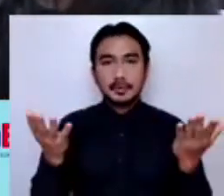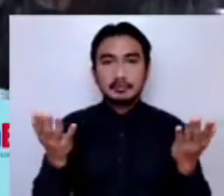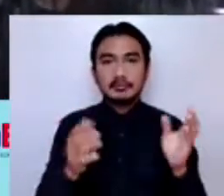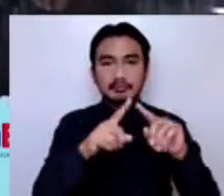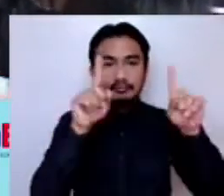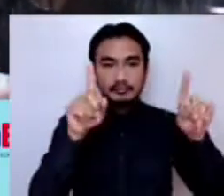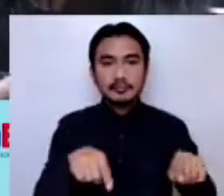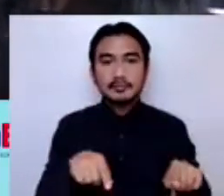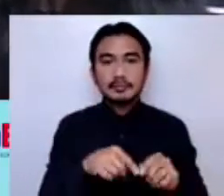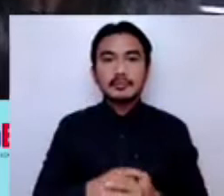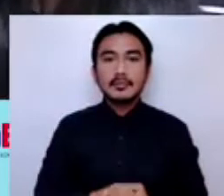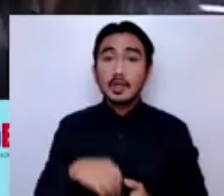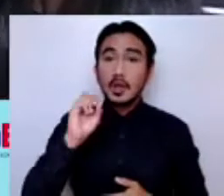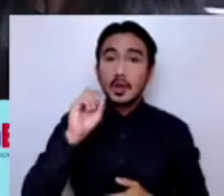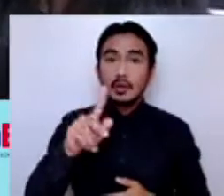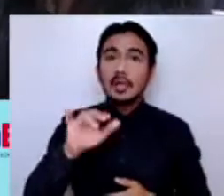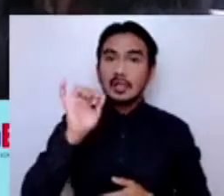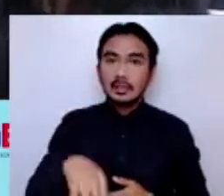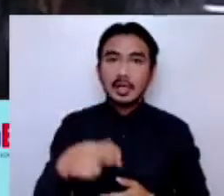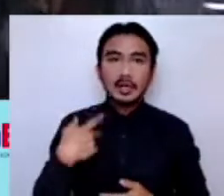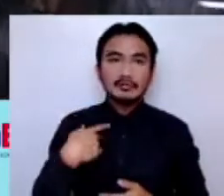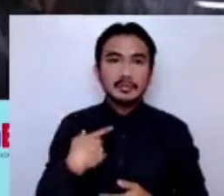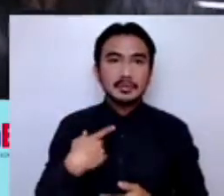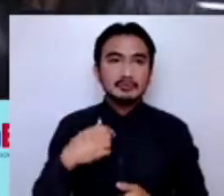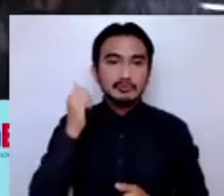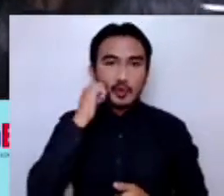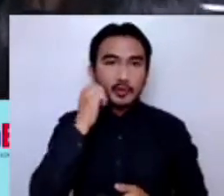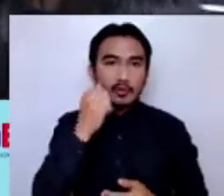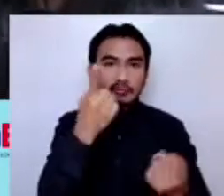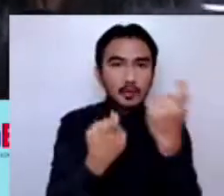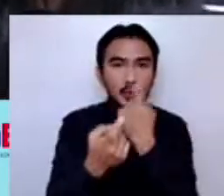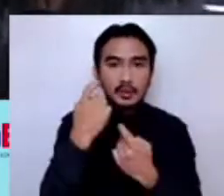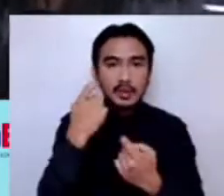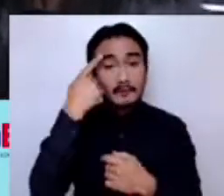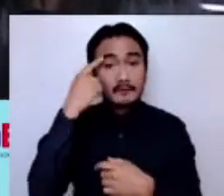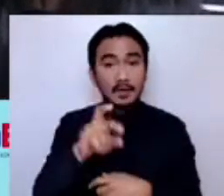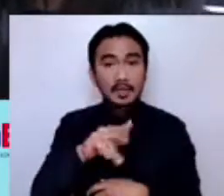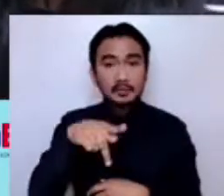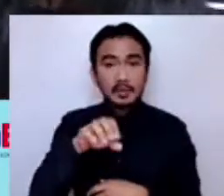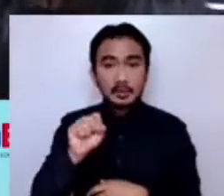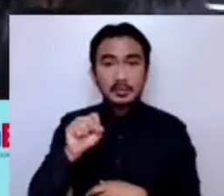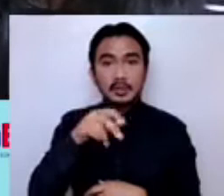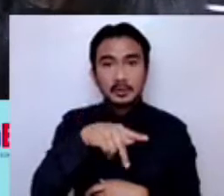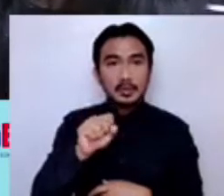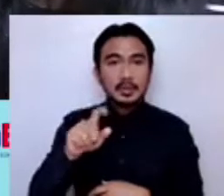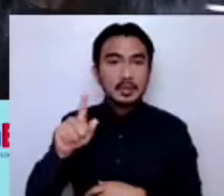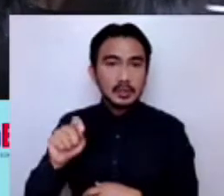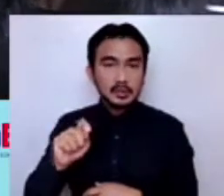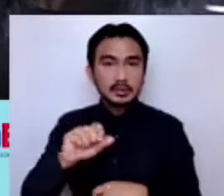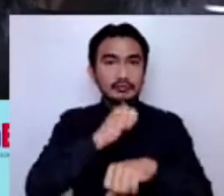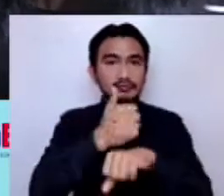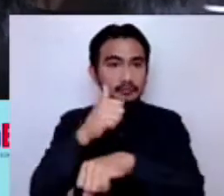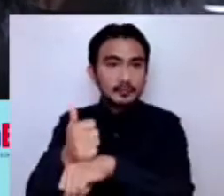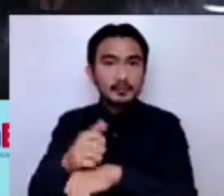Okay, so those are the frequently asked questions for our RPMS-PPST implementation. Again, if you